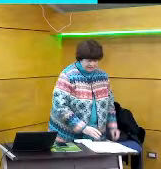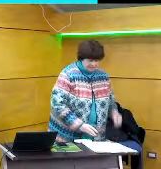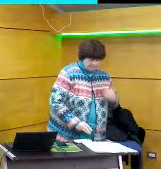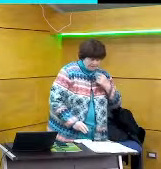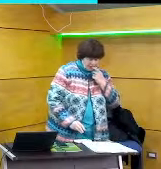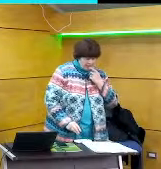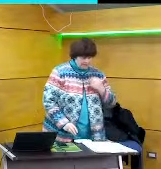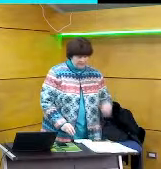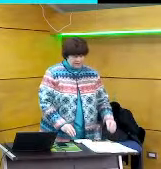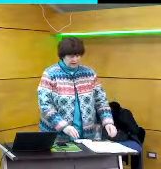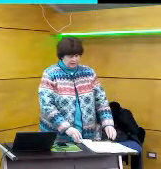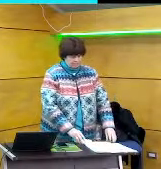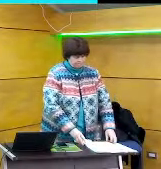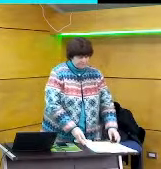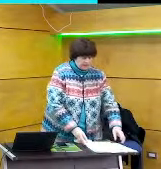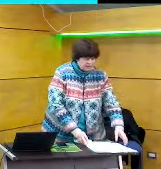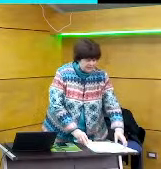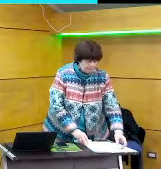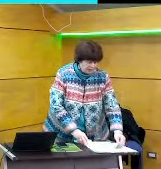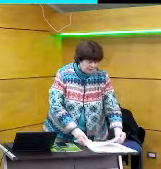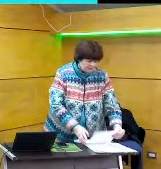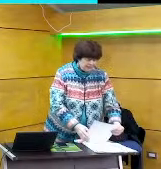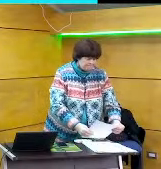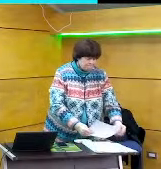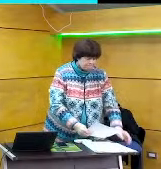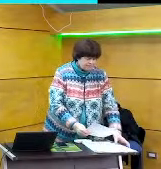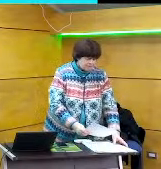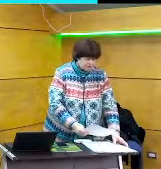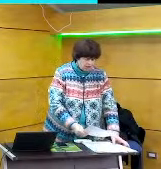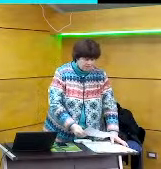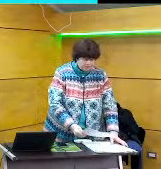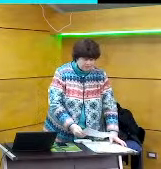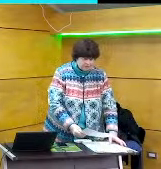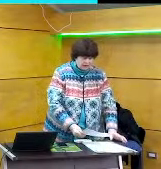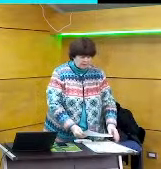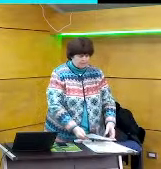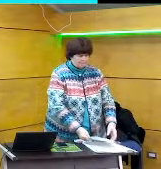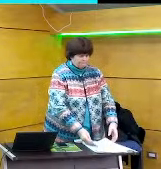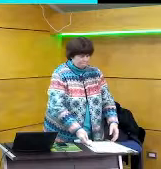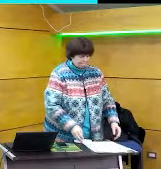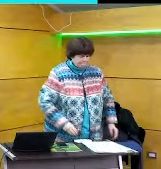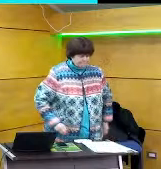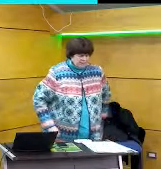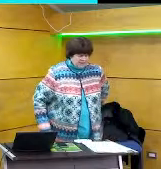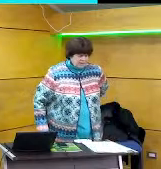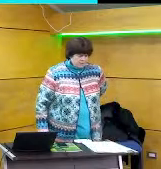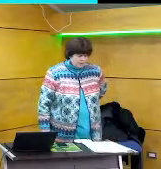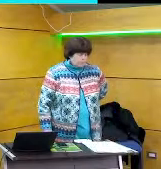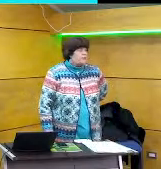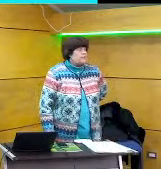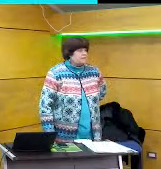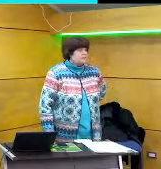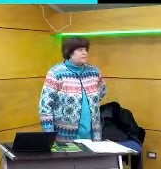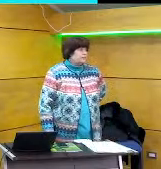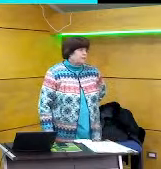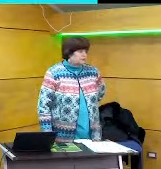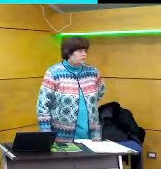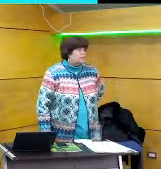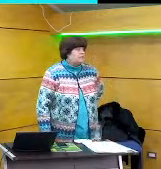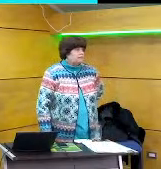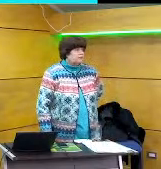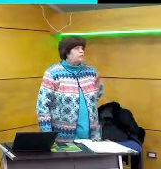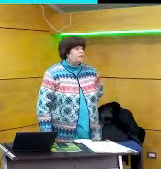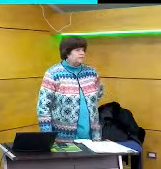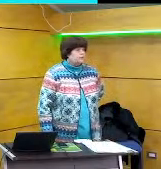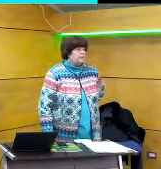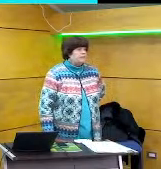as I said, the spelling bee is offered, and we think this is a